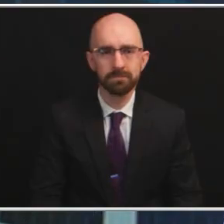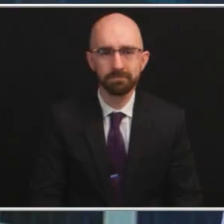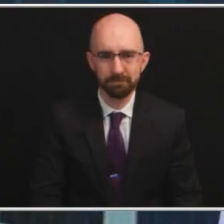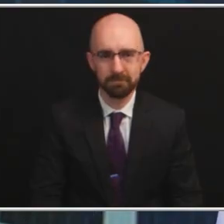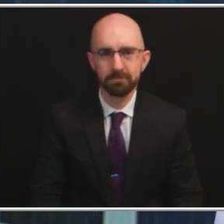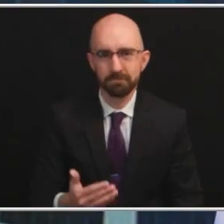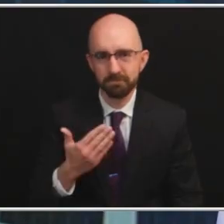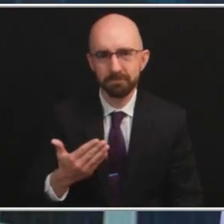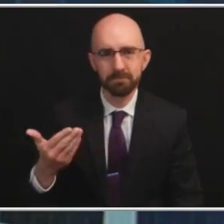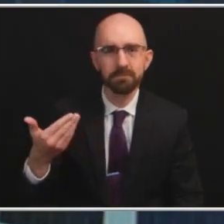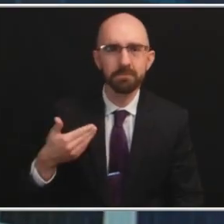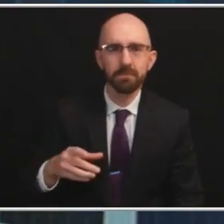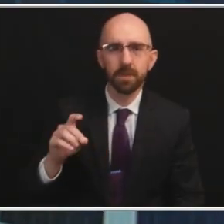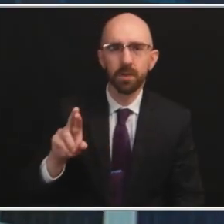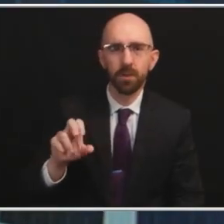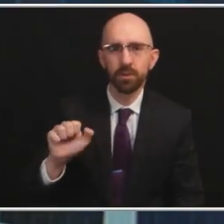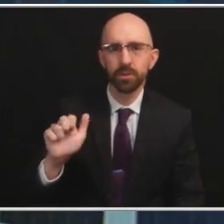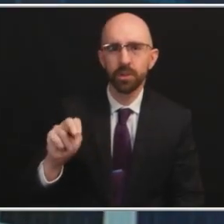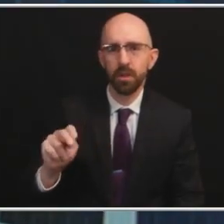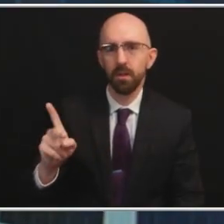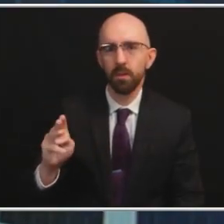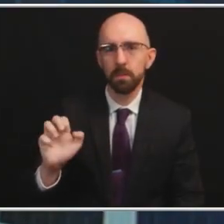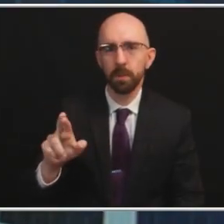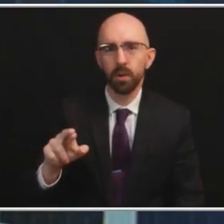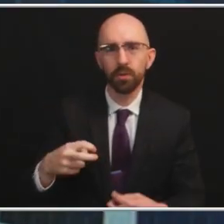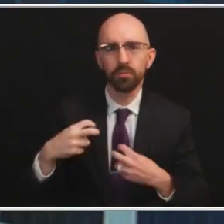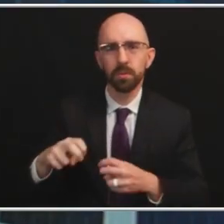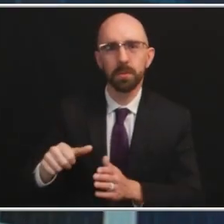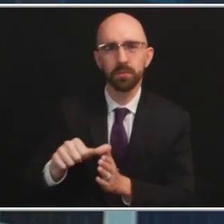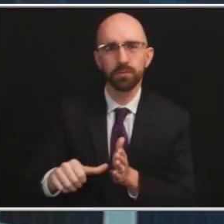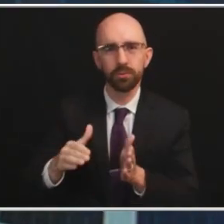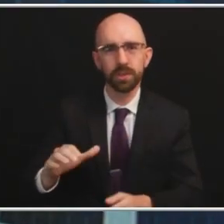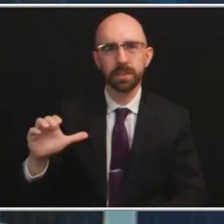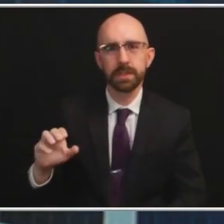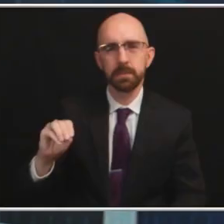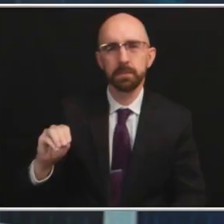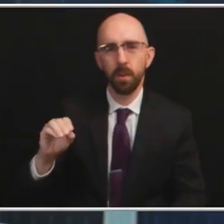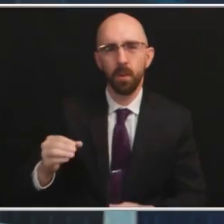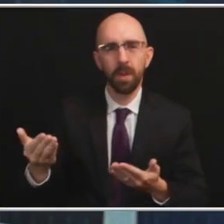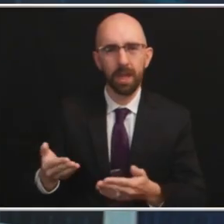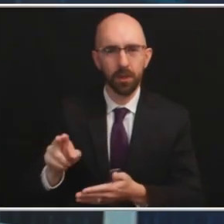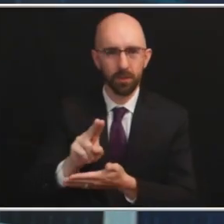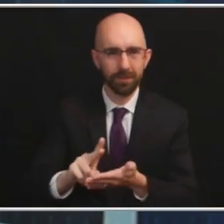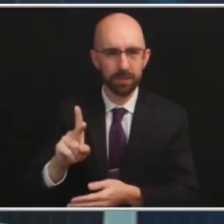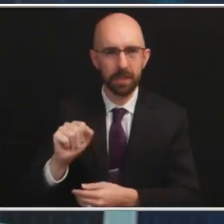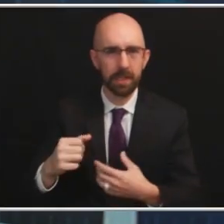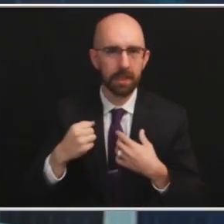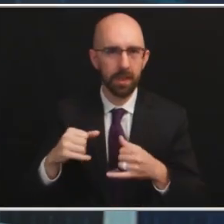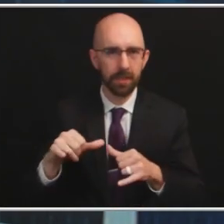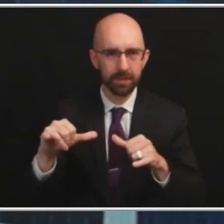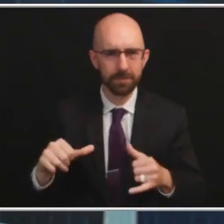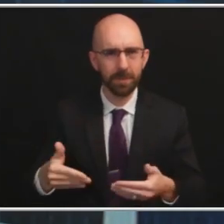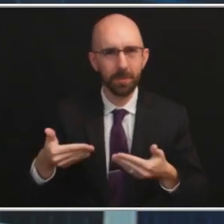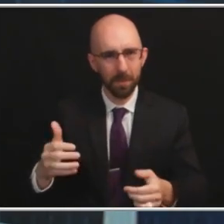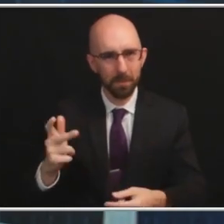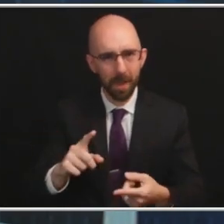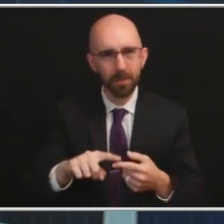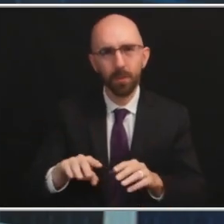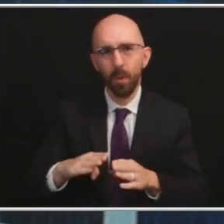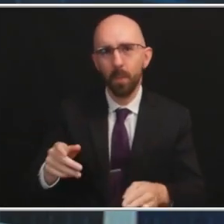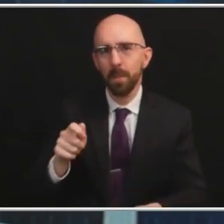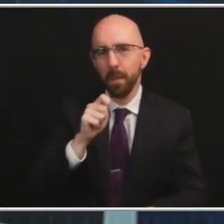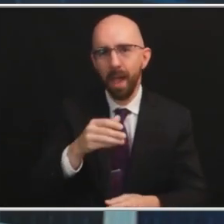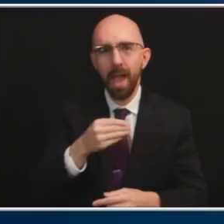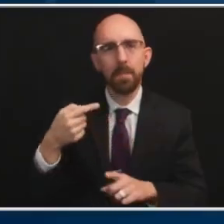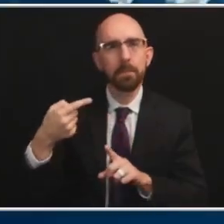Good morning. I'm Dr. Sean Coomer, transplant surgeon and chief medical officer at the University of Kansas Health System. Welcome back to Open Mics and our monthly edition